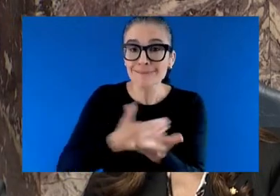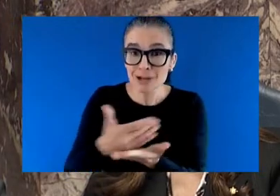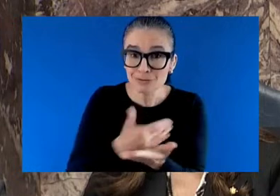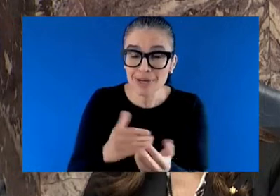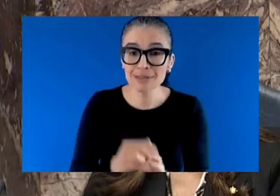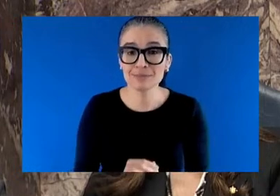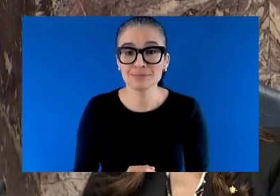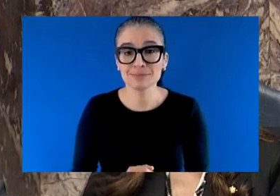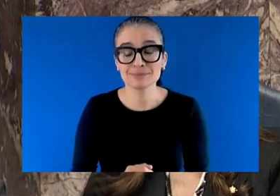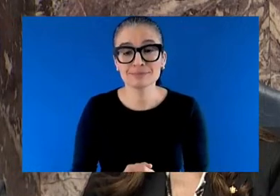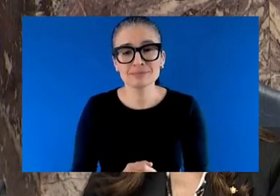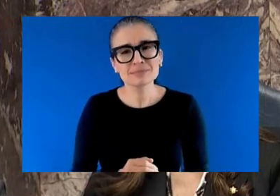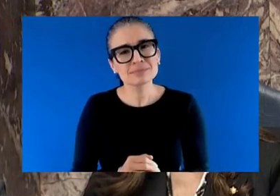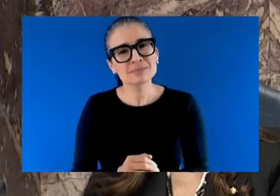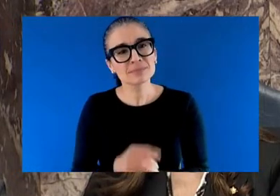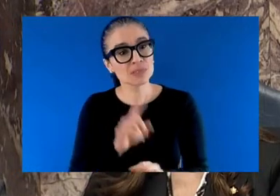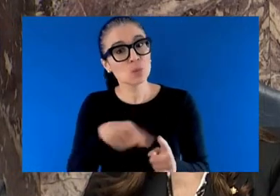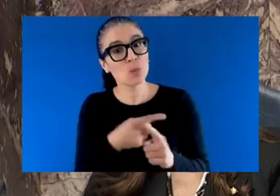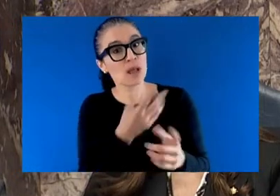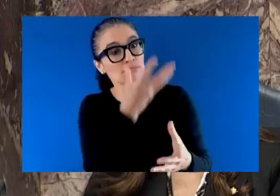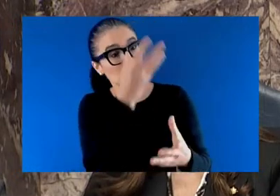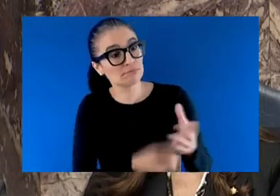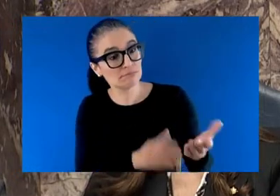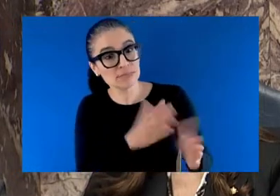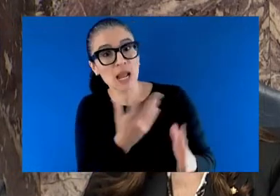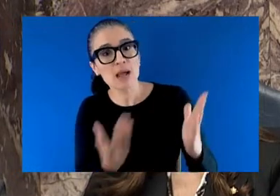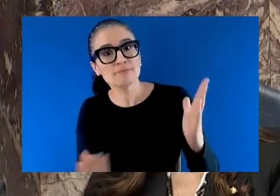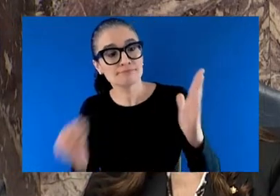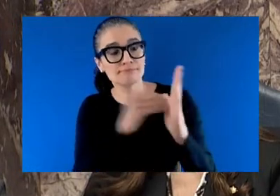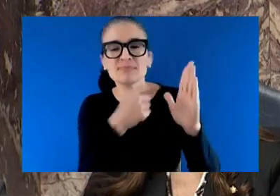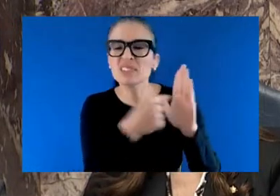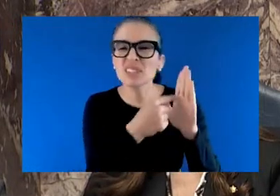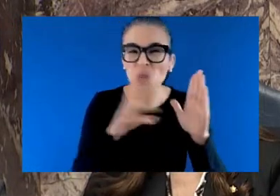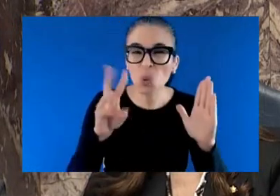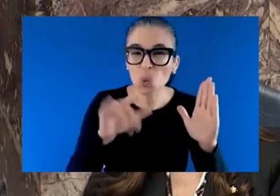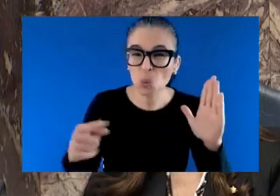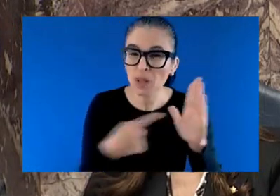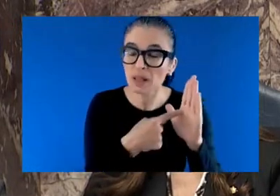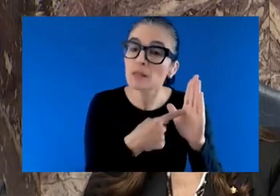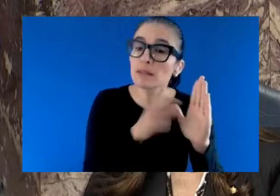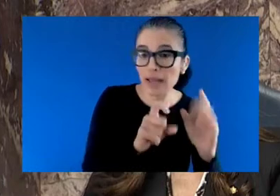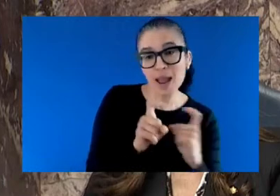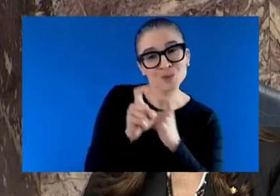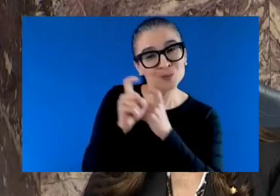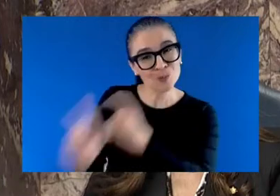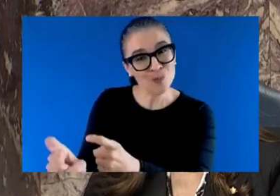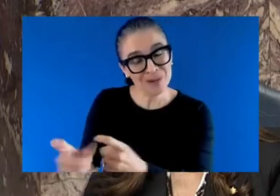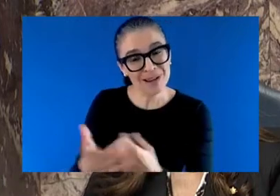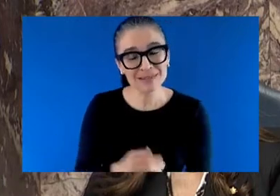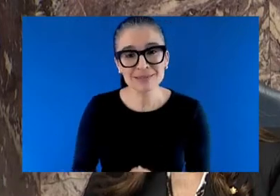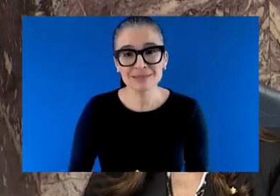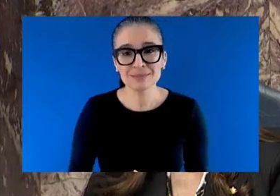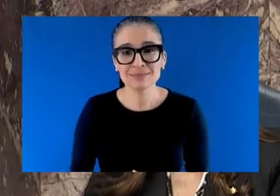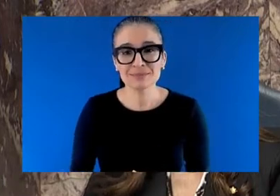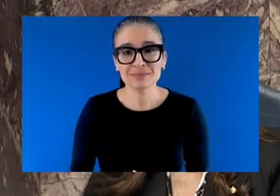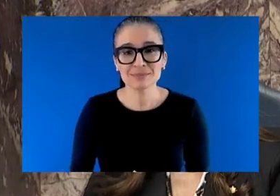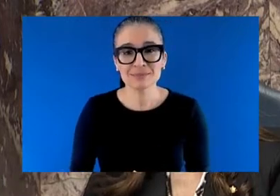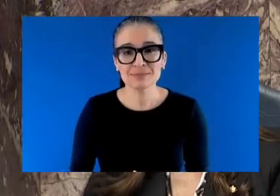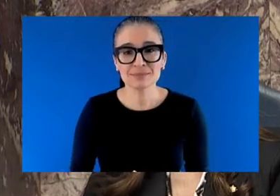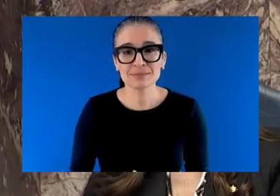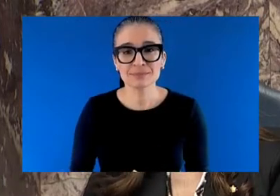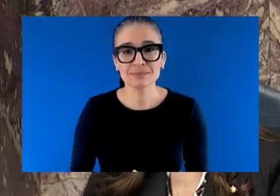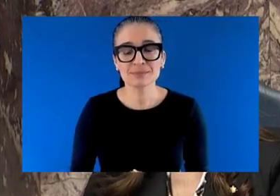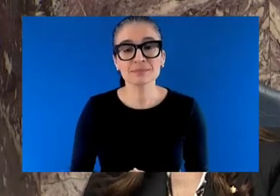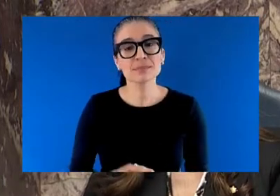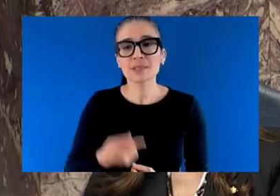much loved family members, friends, and even work colleagues who are in the fight of their lives. Nearly half of all Canadians will